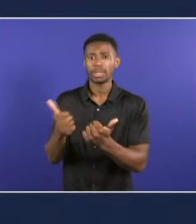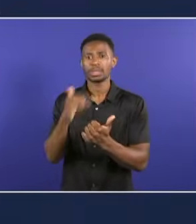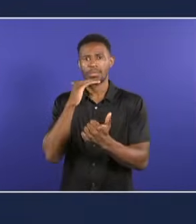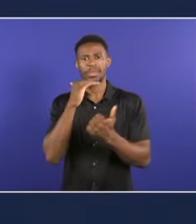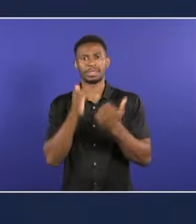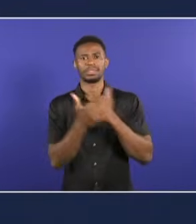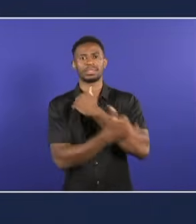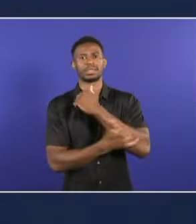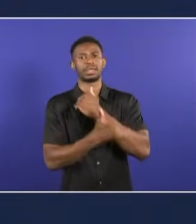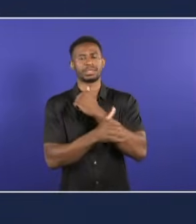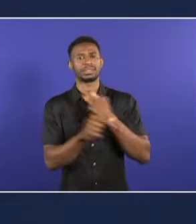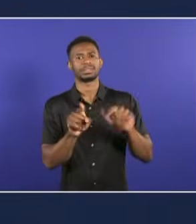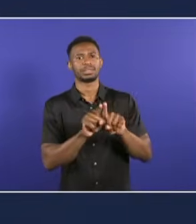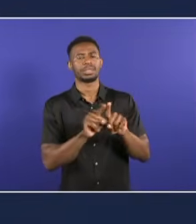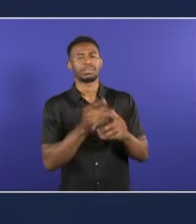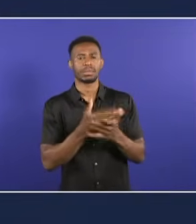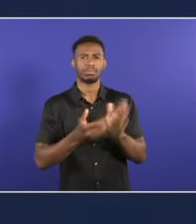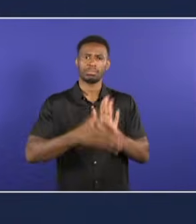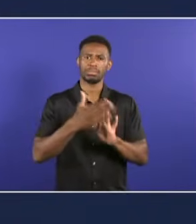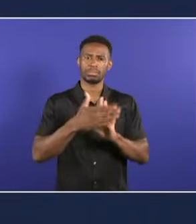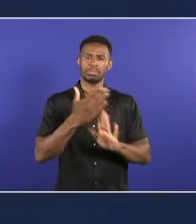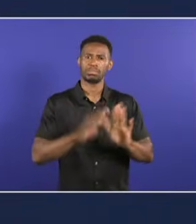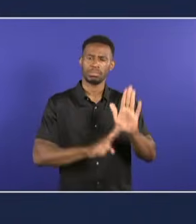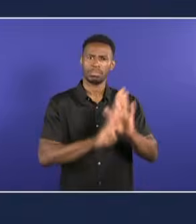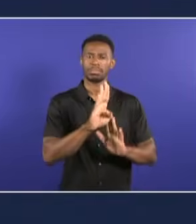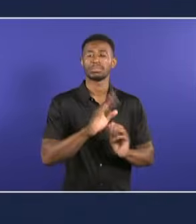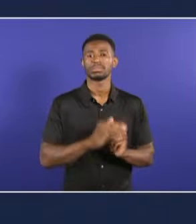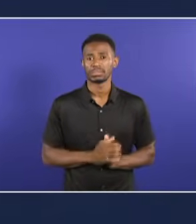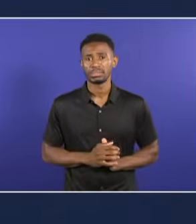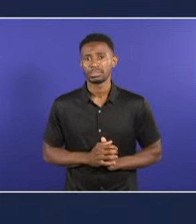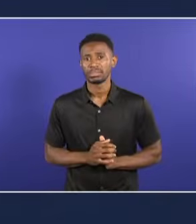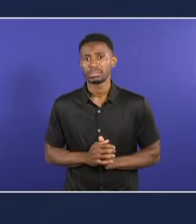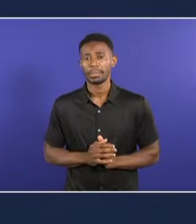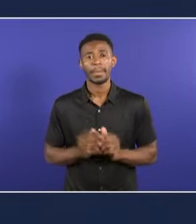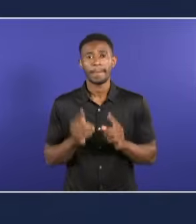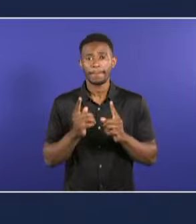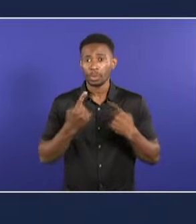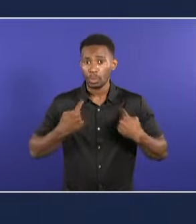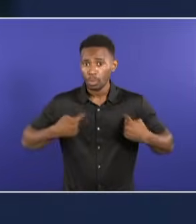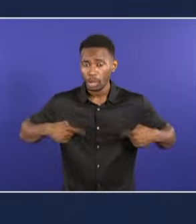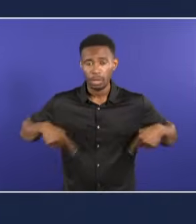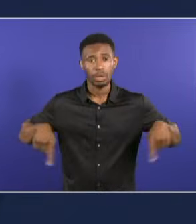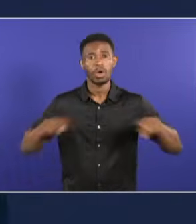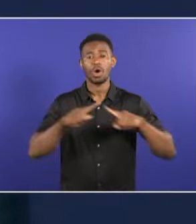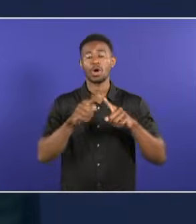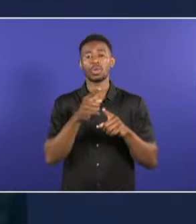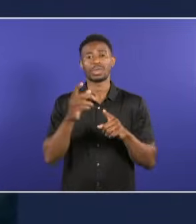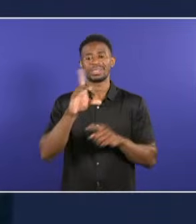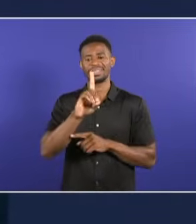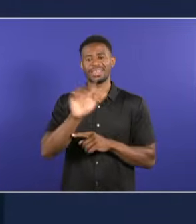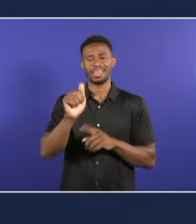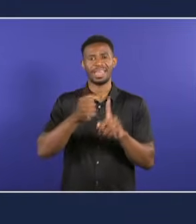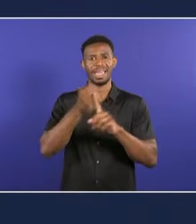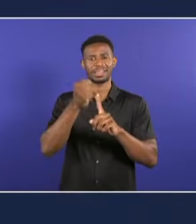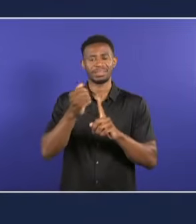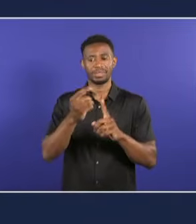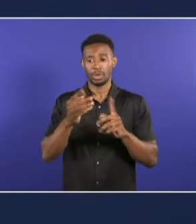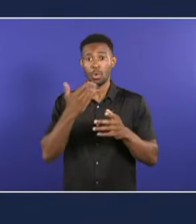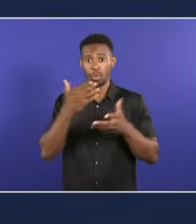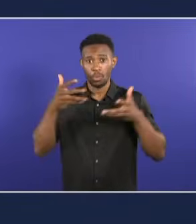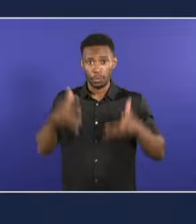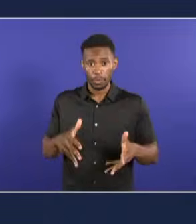And I want to say to all of us as DA activists, and every DA activist watching at home